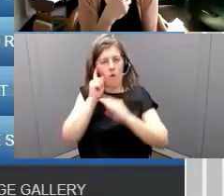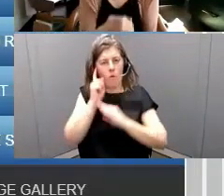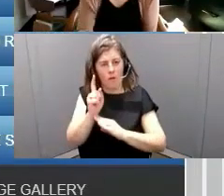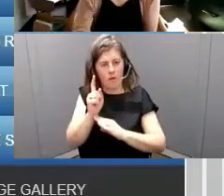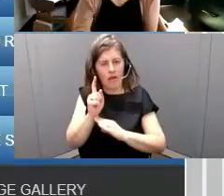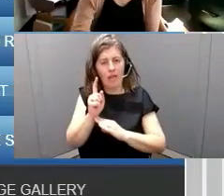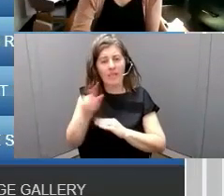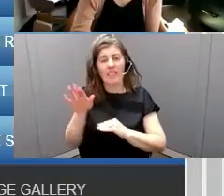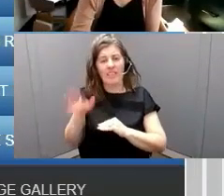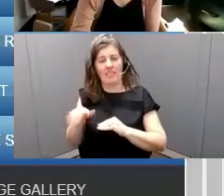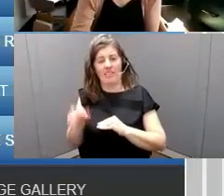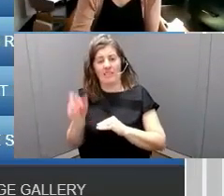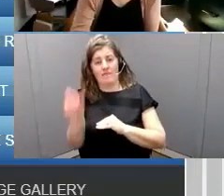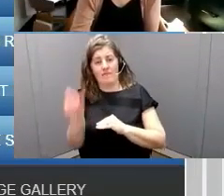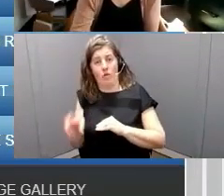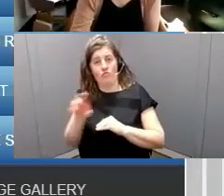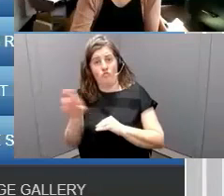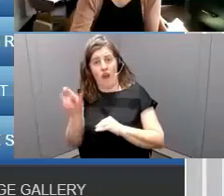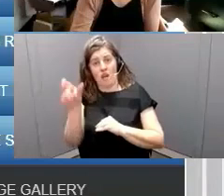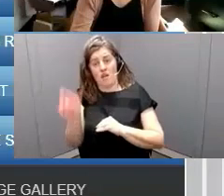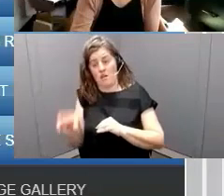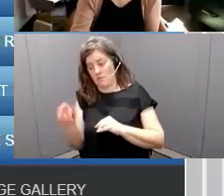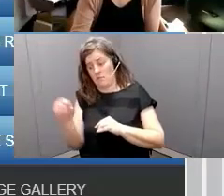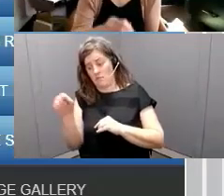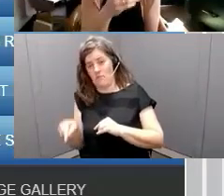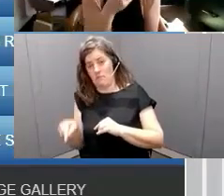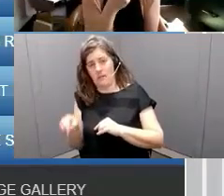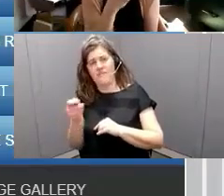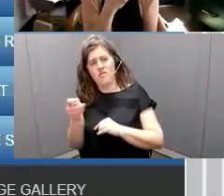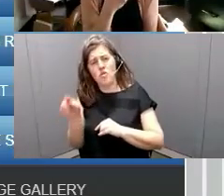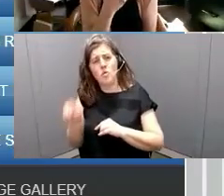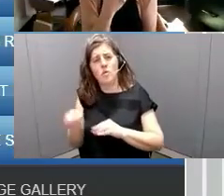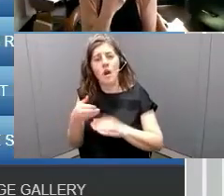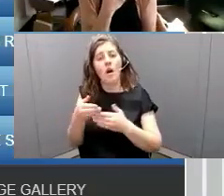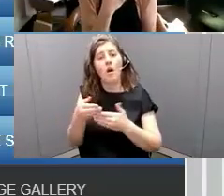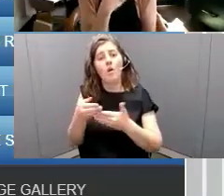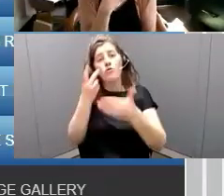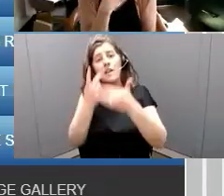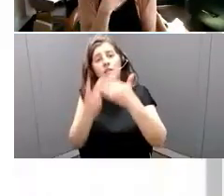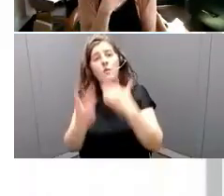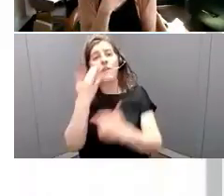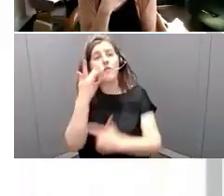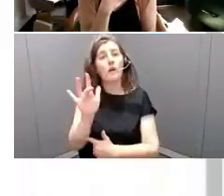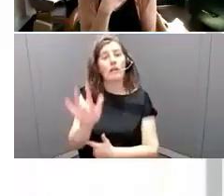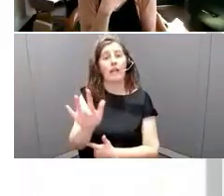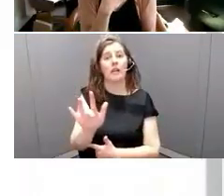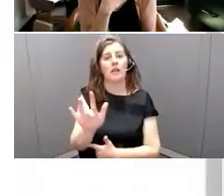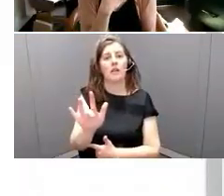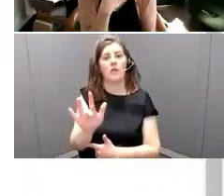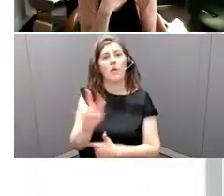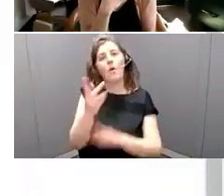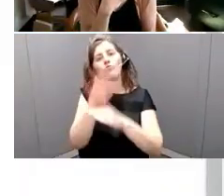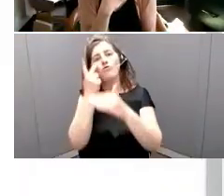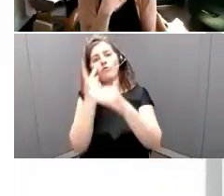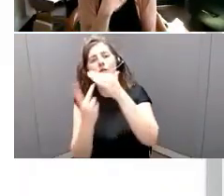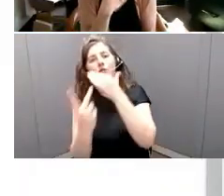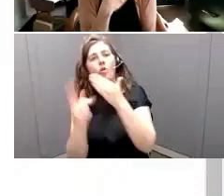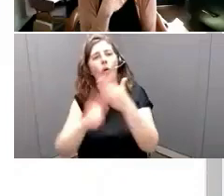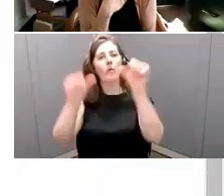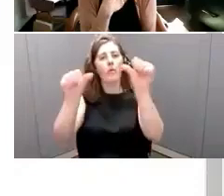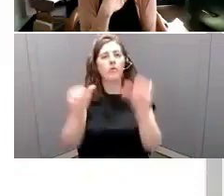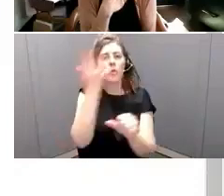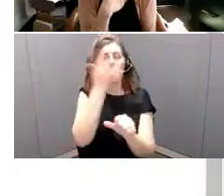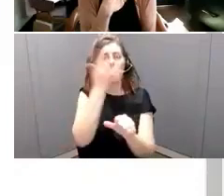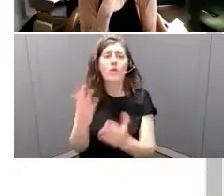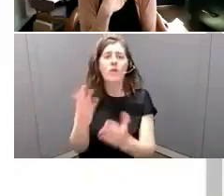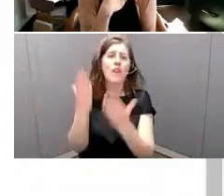These last few buttons in the right-hand menu, preview, if we click on this, we will preview our poster. We